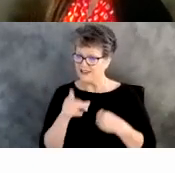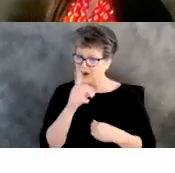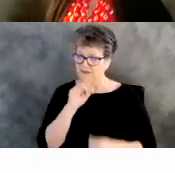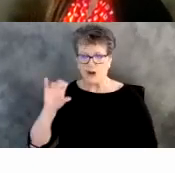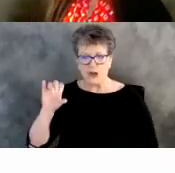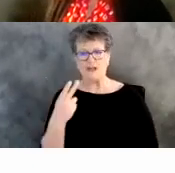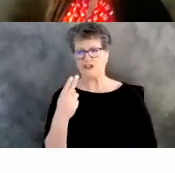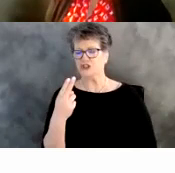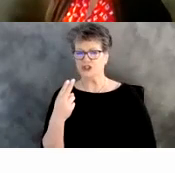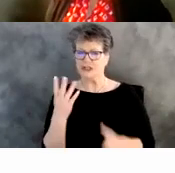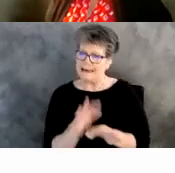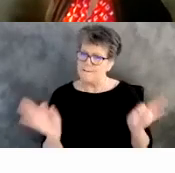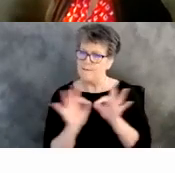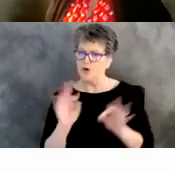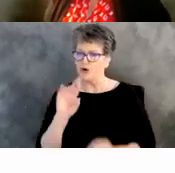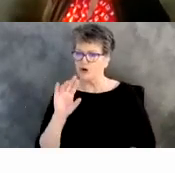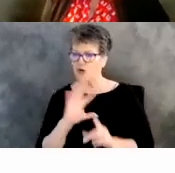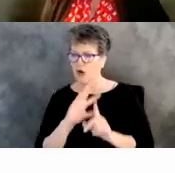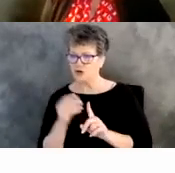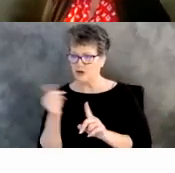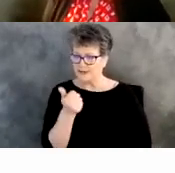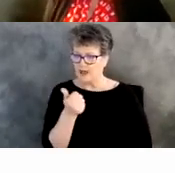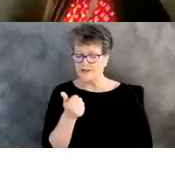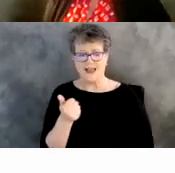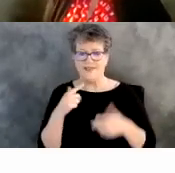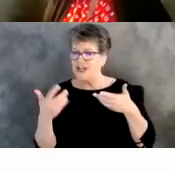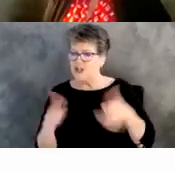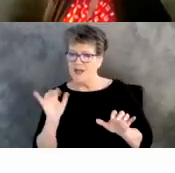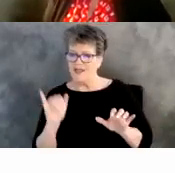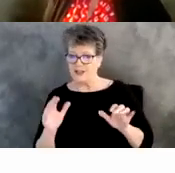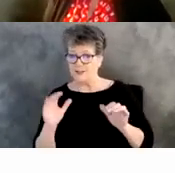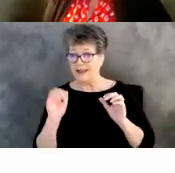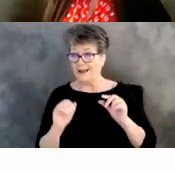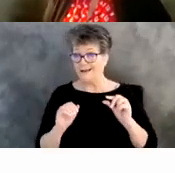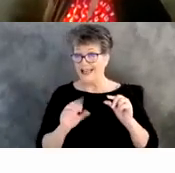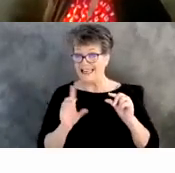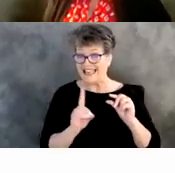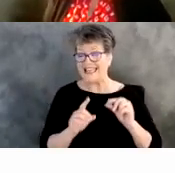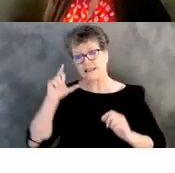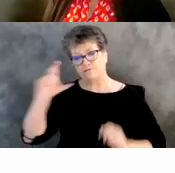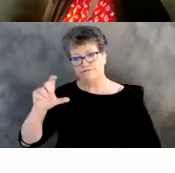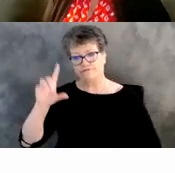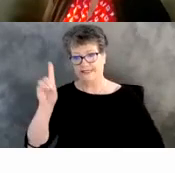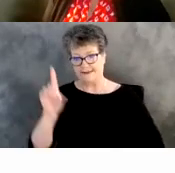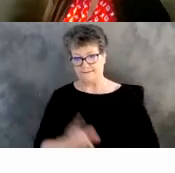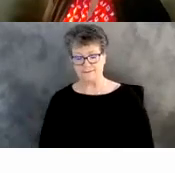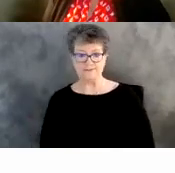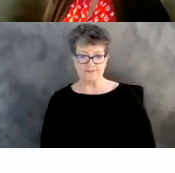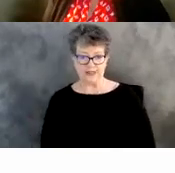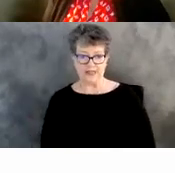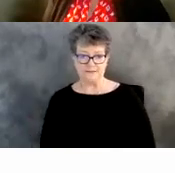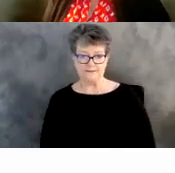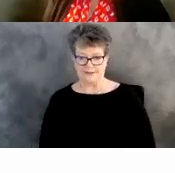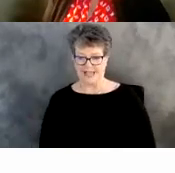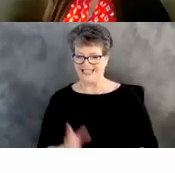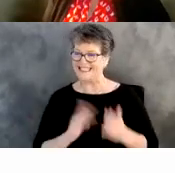rich, important culture. And so they don't want it to be a lowercase d, they want it to be an uppercase D. So and I'm seeing some